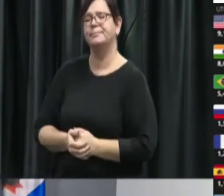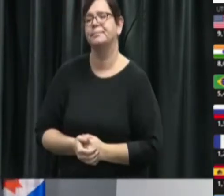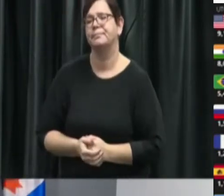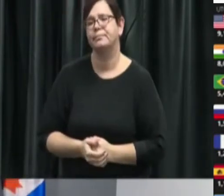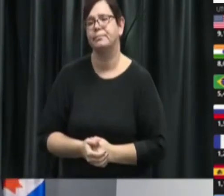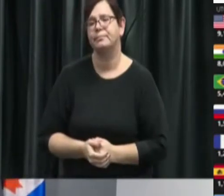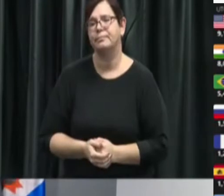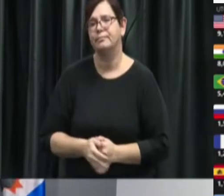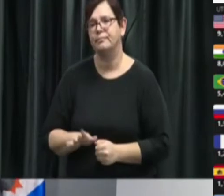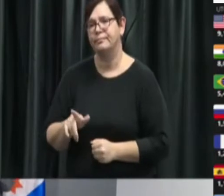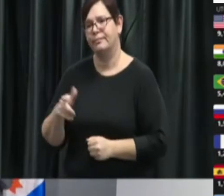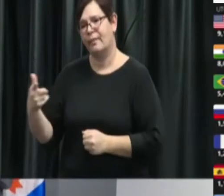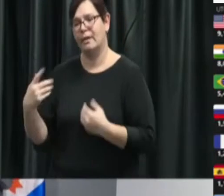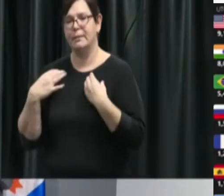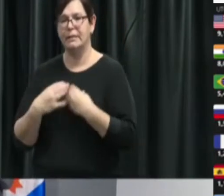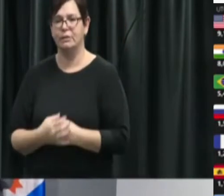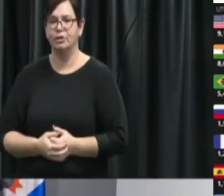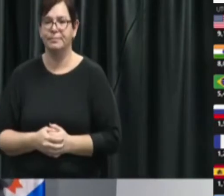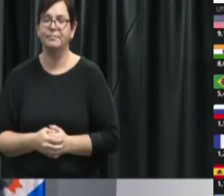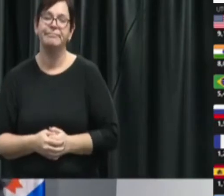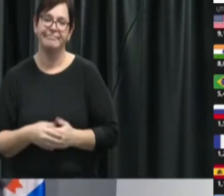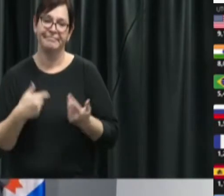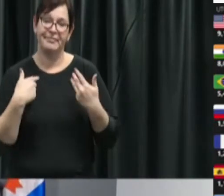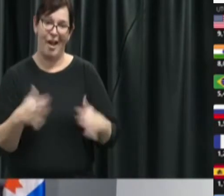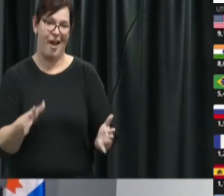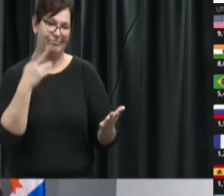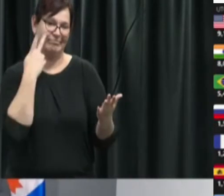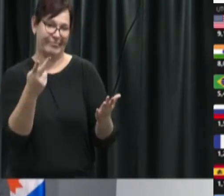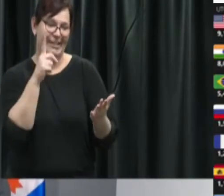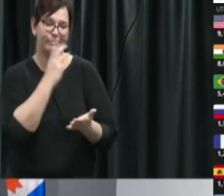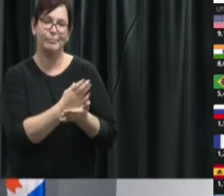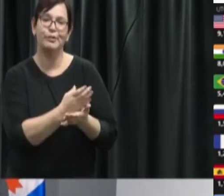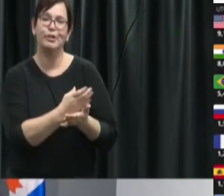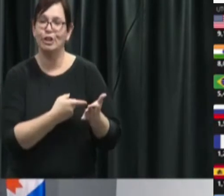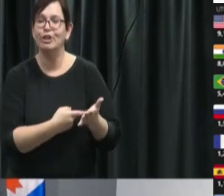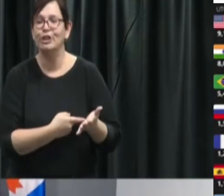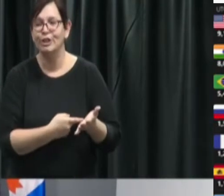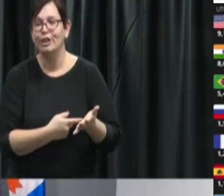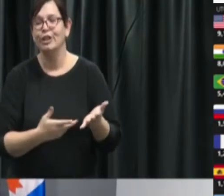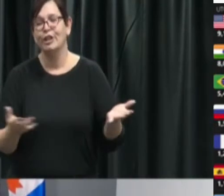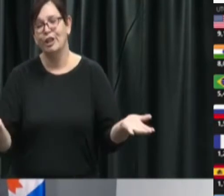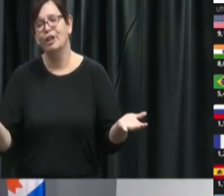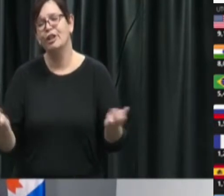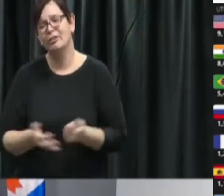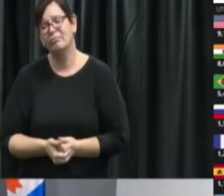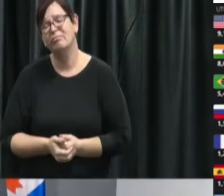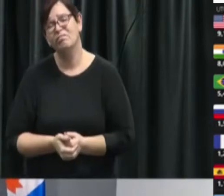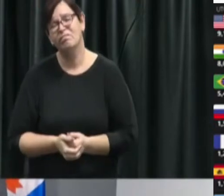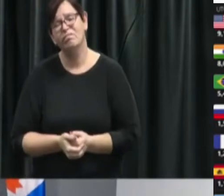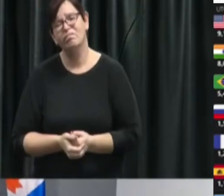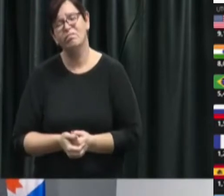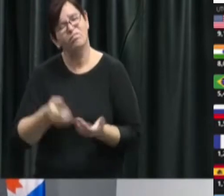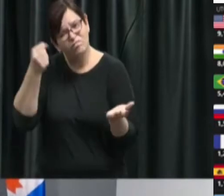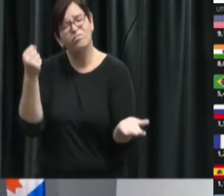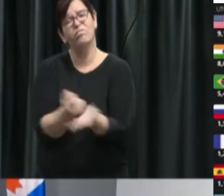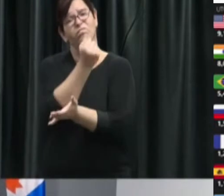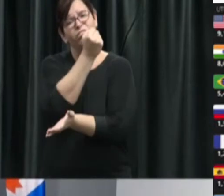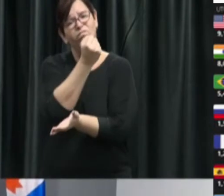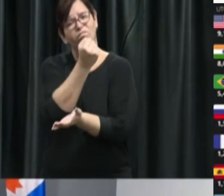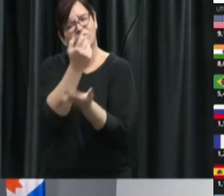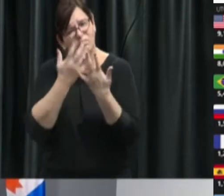Well, I have seen the picture many times, and I can only describe it as unfortunate. But, what was as stunning to me,